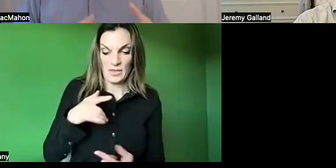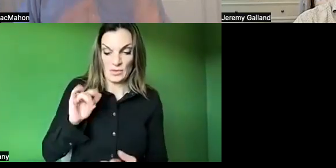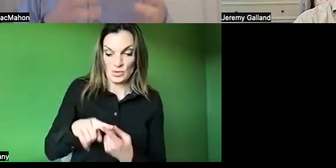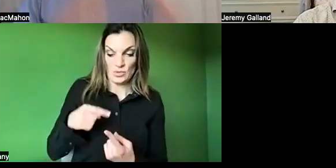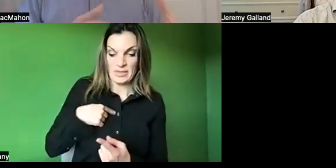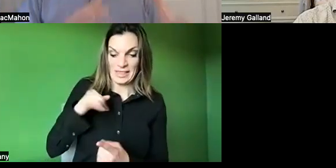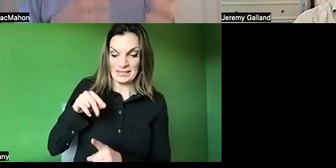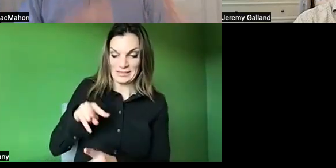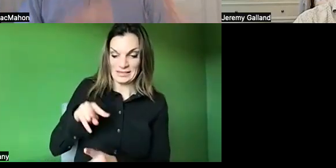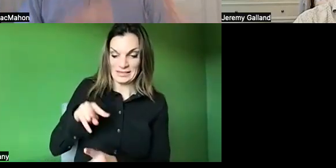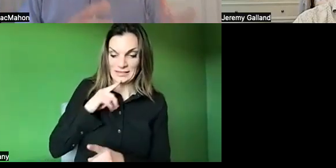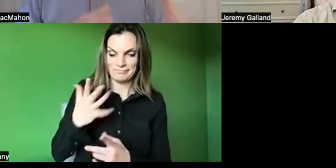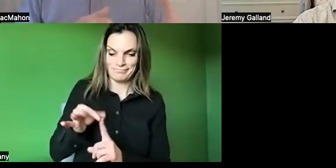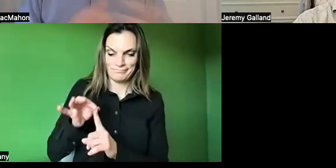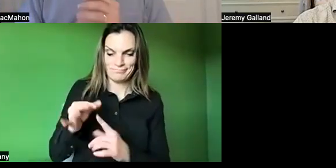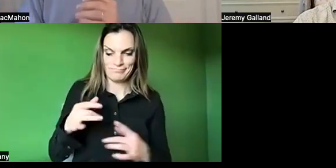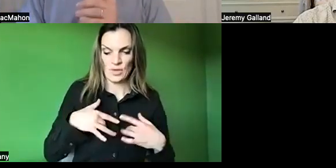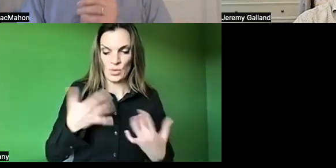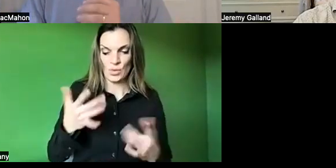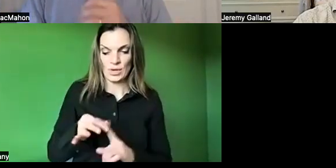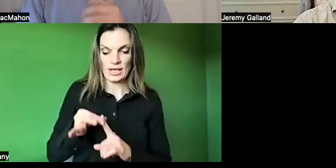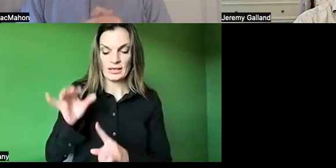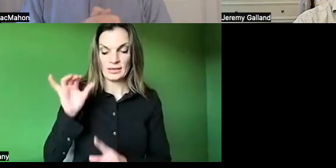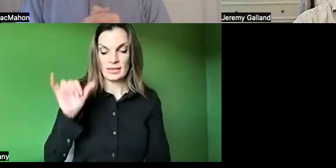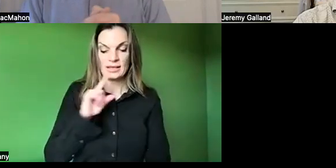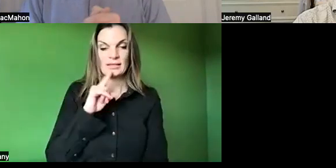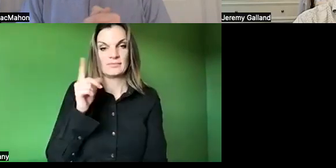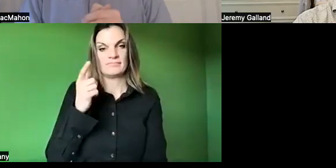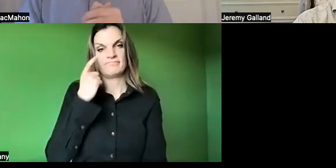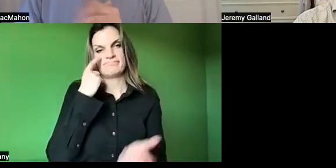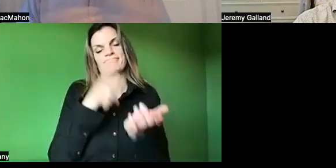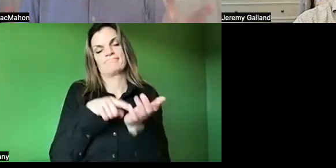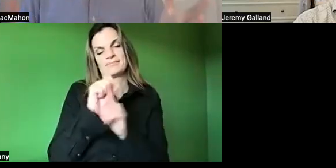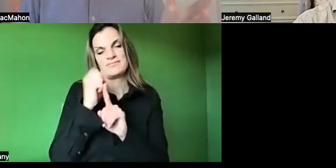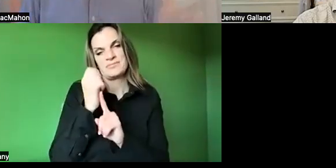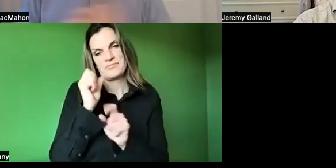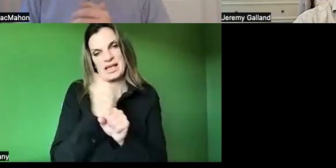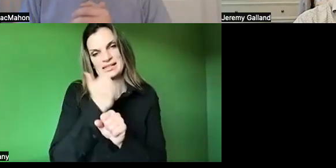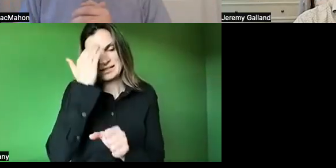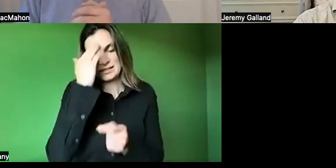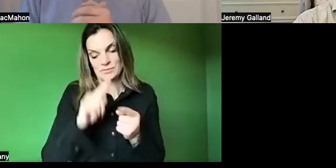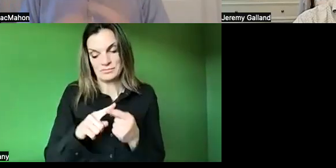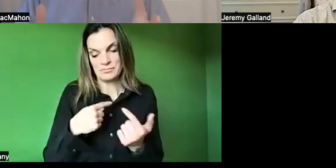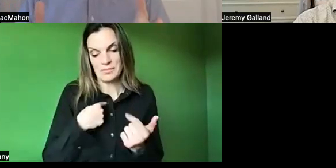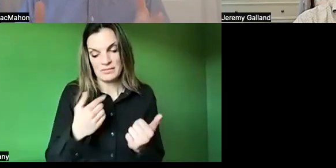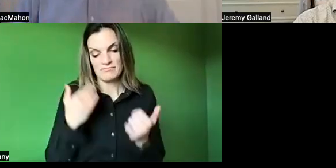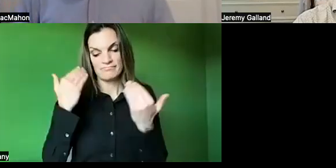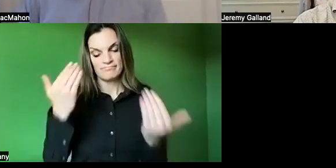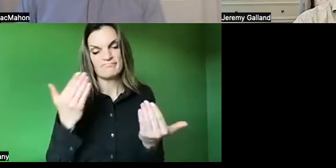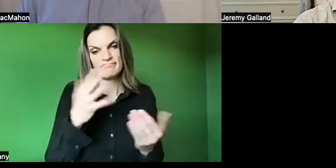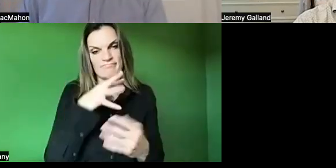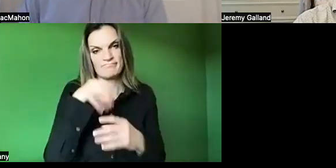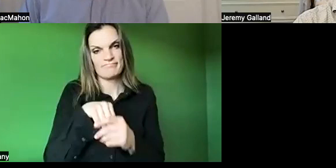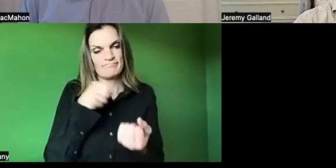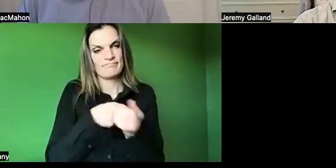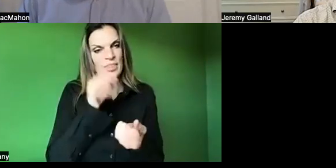a unique and such a standalone standout situation that it makes perfect sense to grant that, and